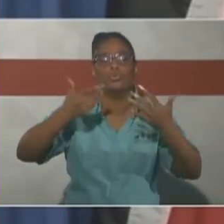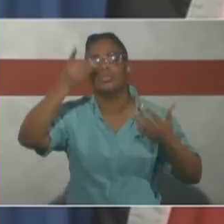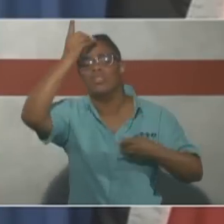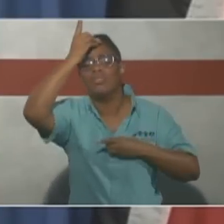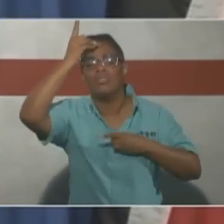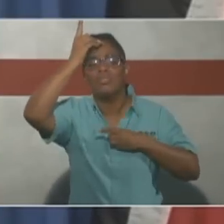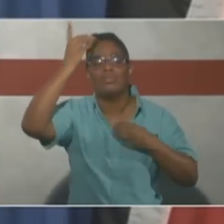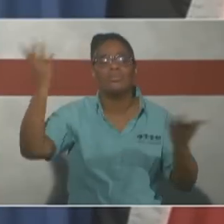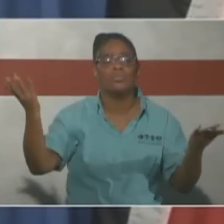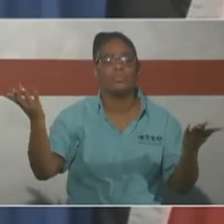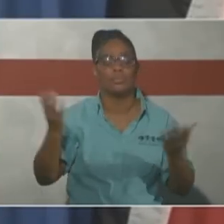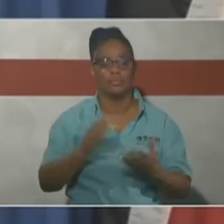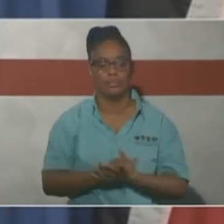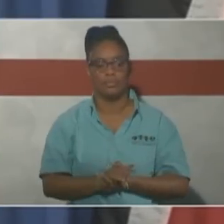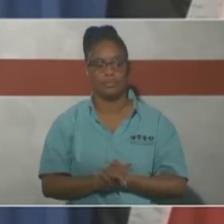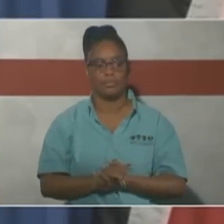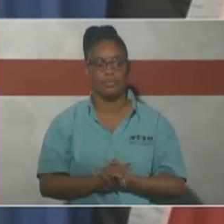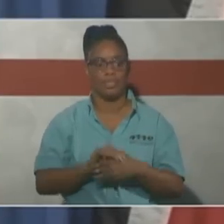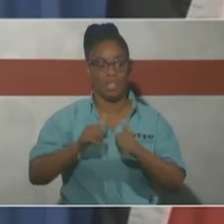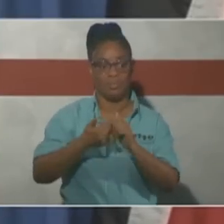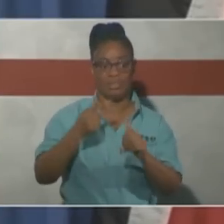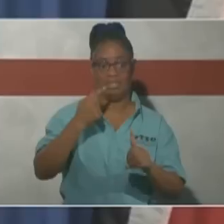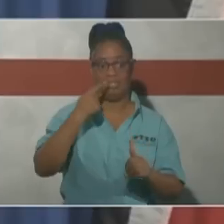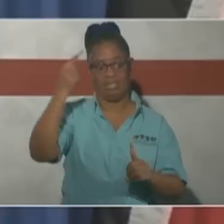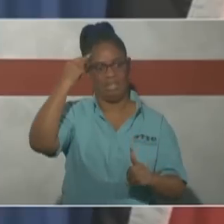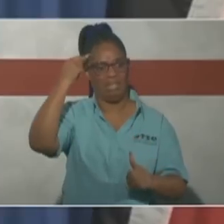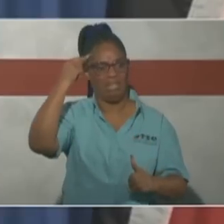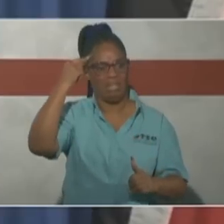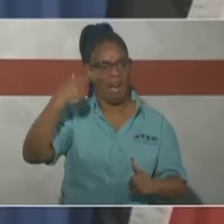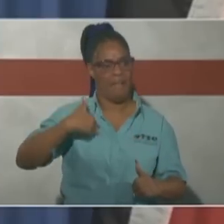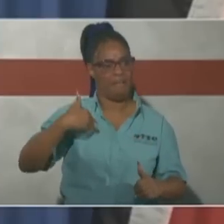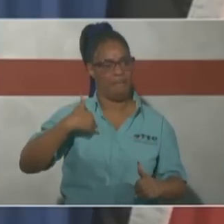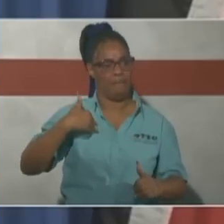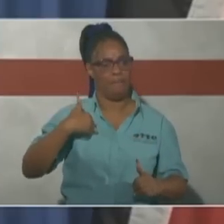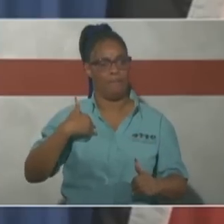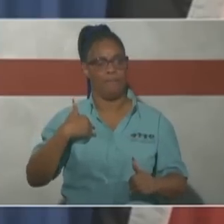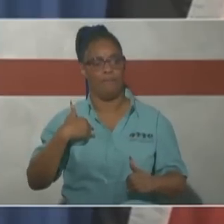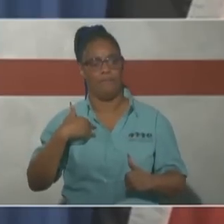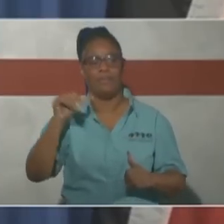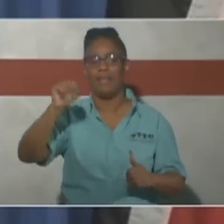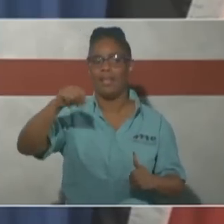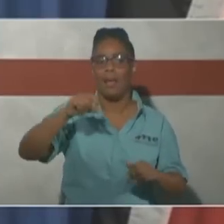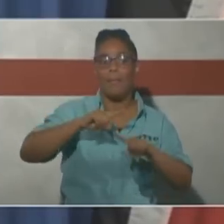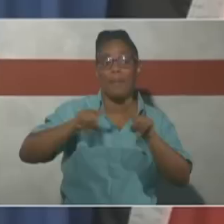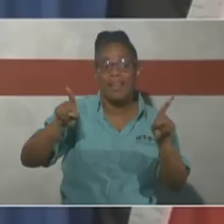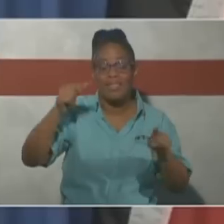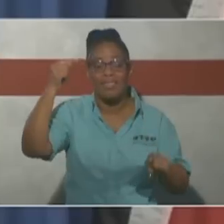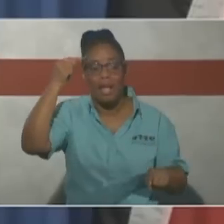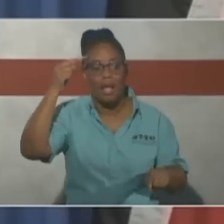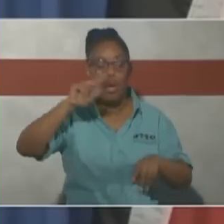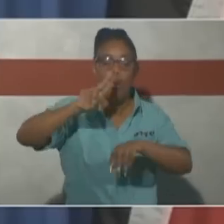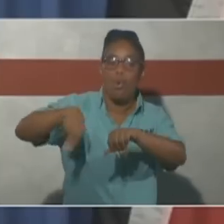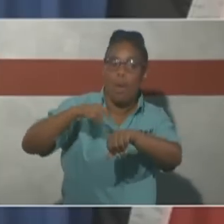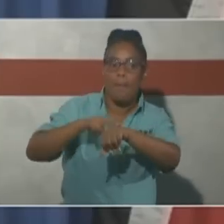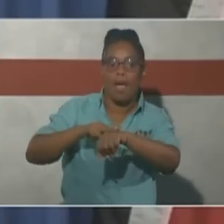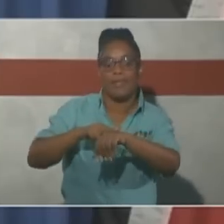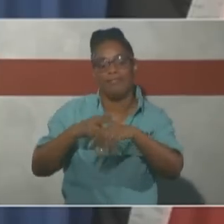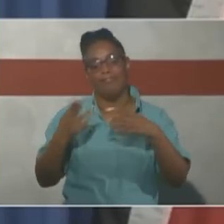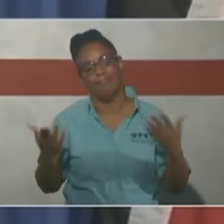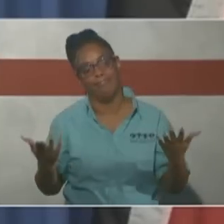ask Dr. Parson in a little while to come back up and go through the list of what these comorbidities